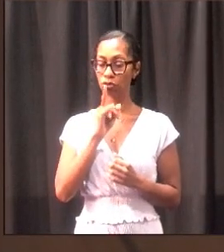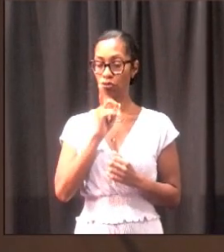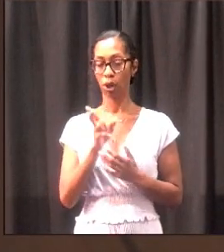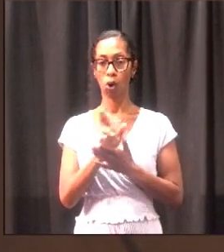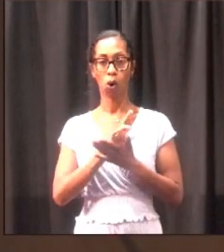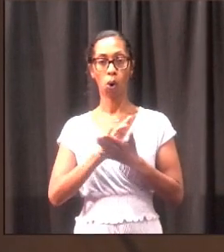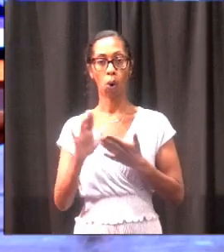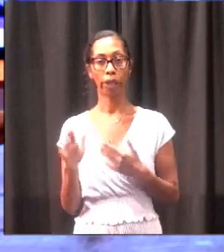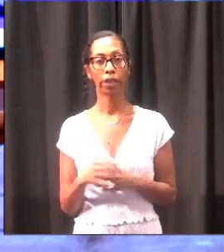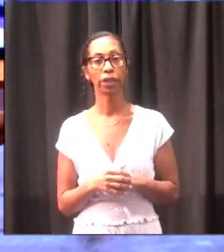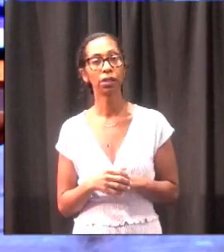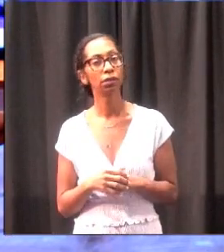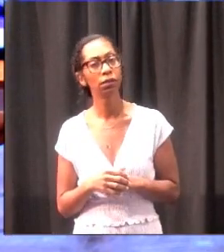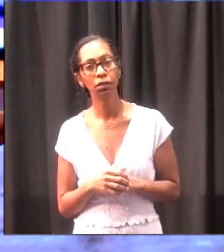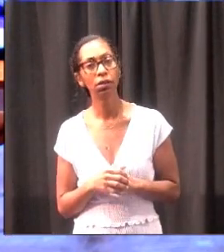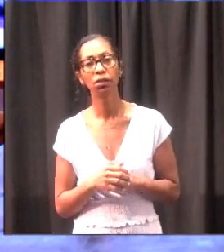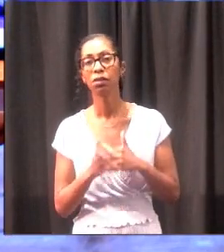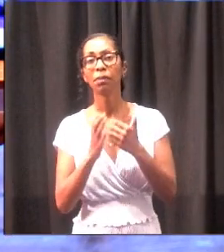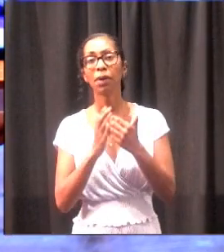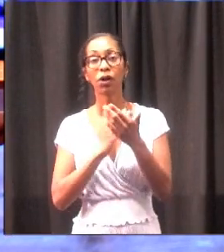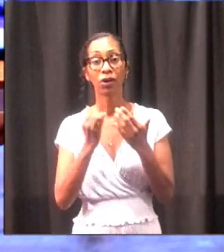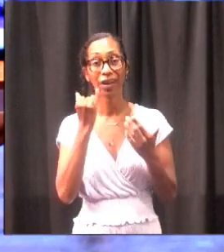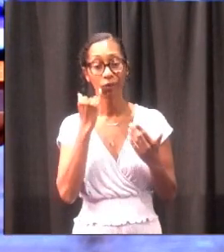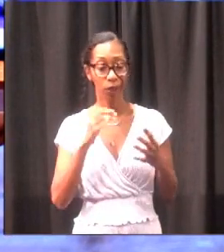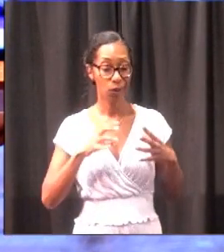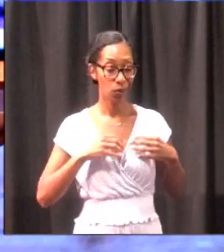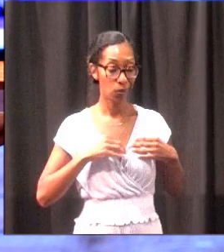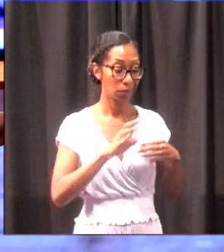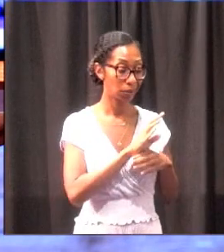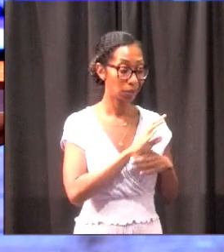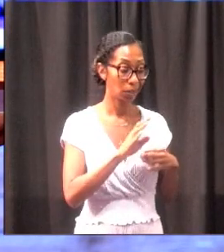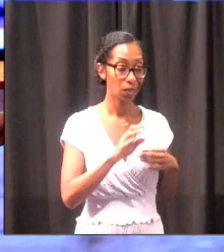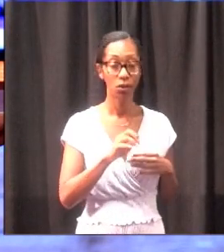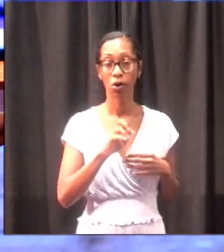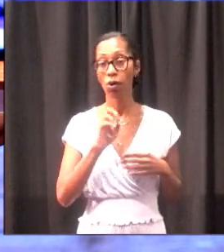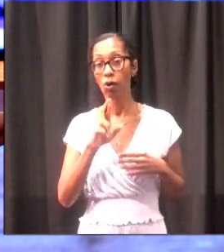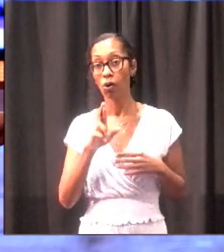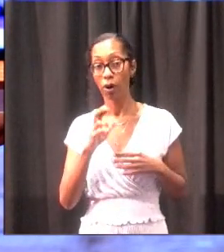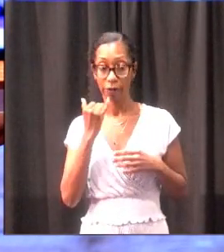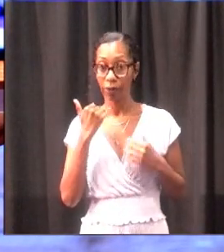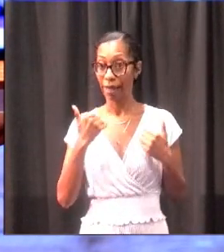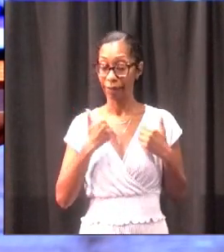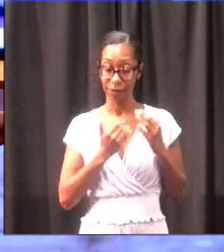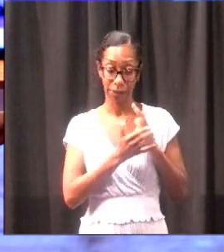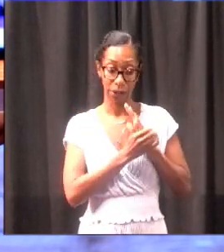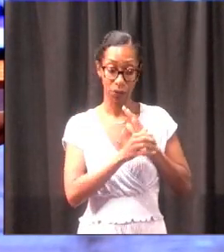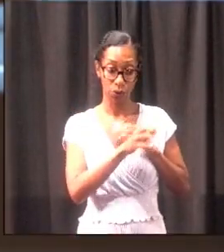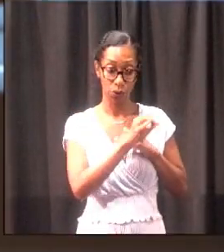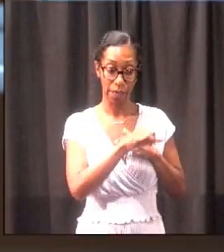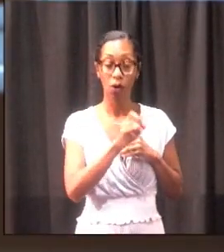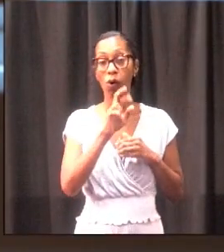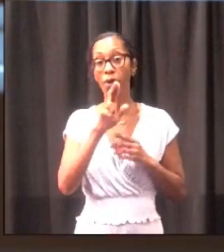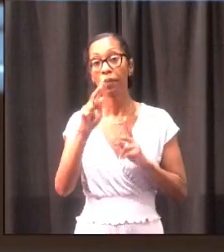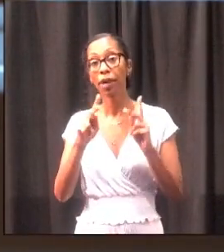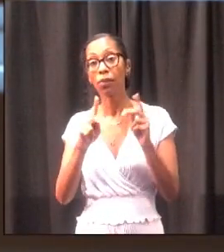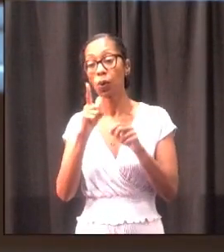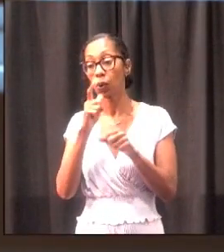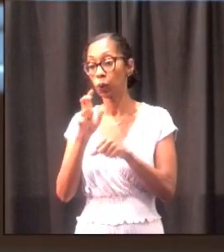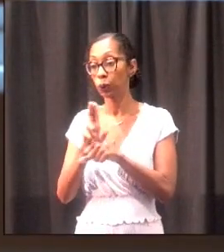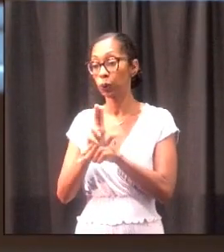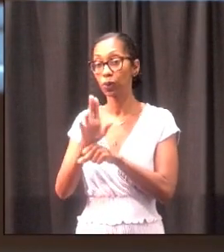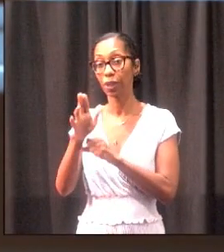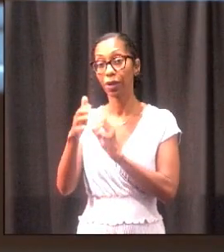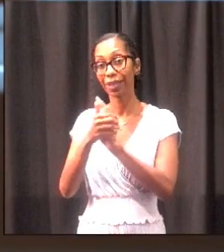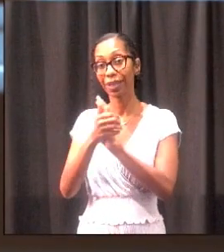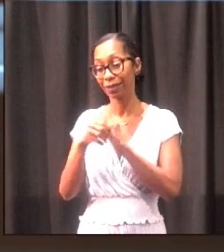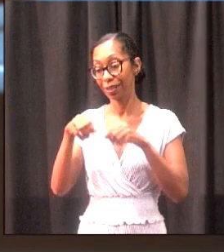All of us, whether we're business owners or and we're gifted to do that, or those who use their gifts in the church,